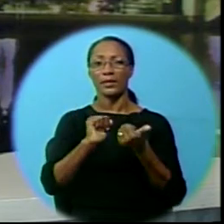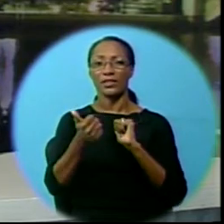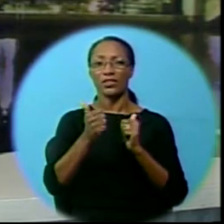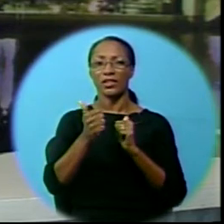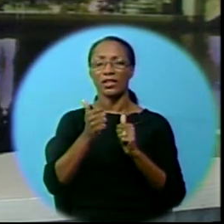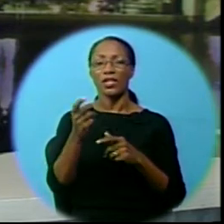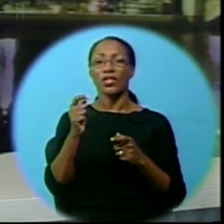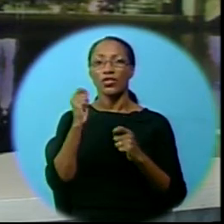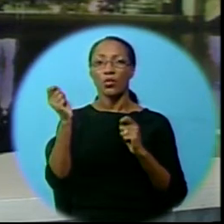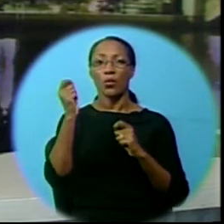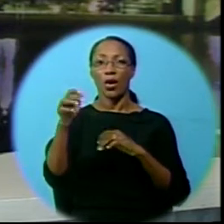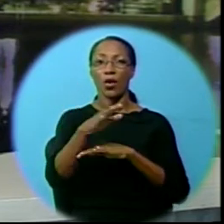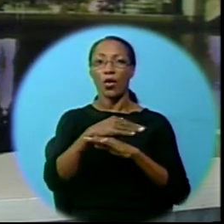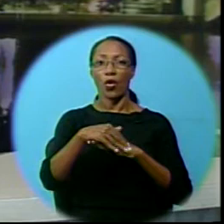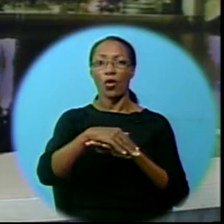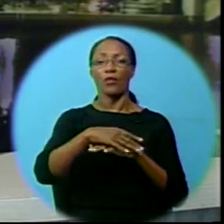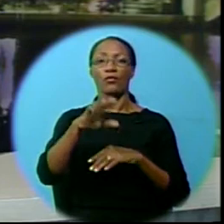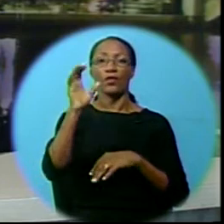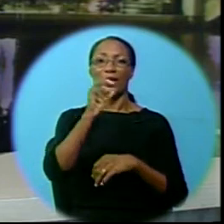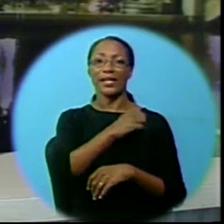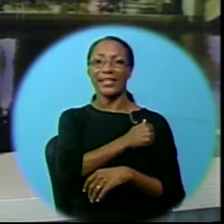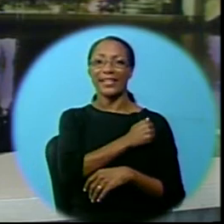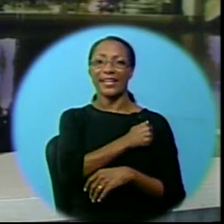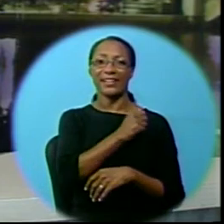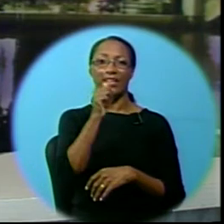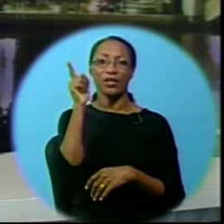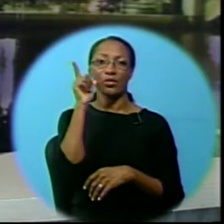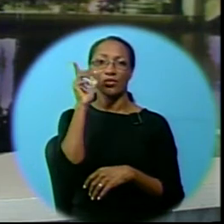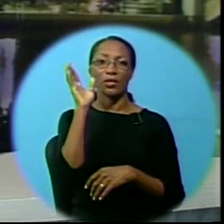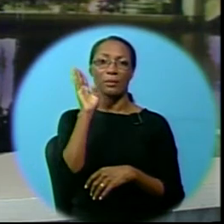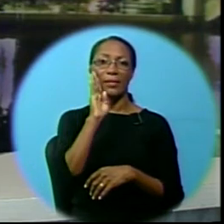Canadian Lucia Bicknell in straight games 11-7,